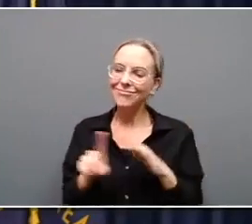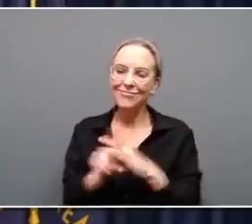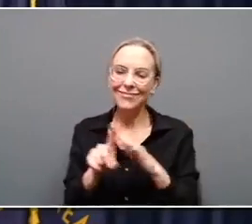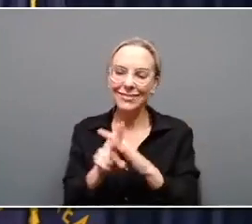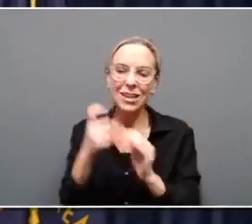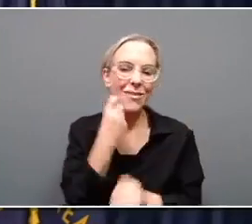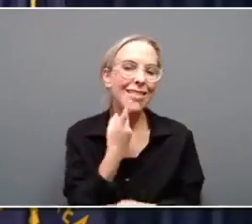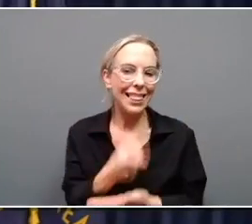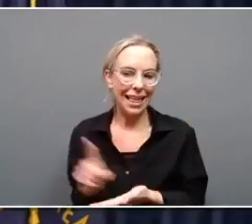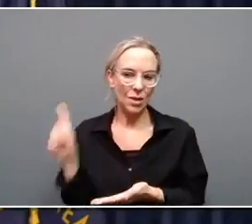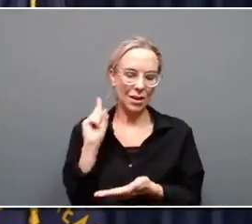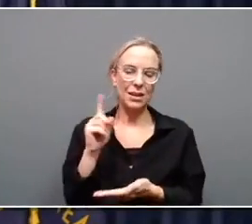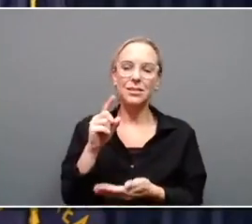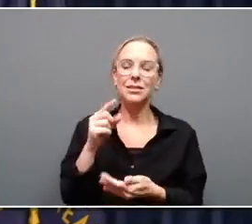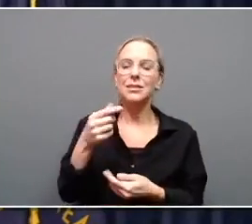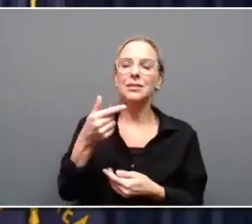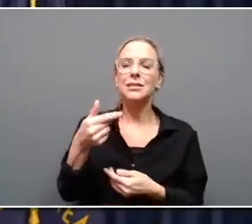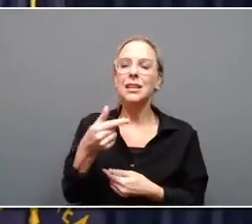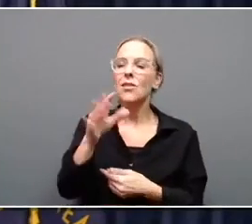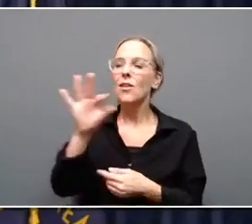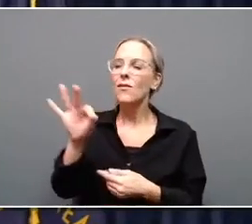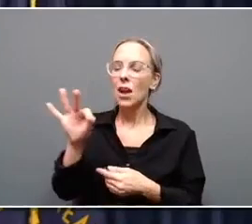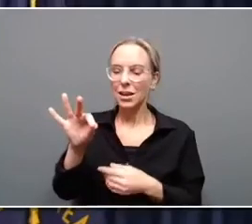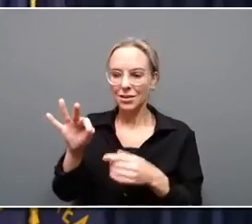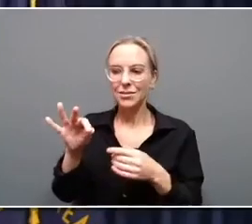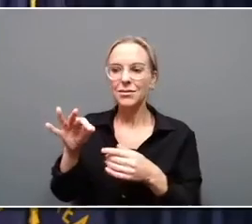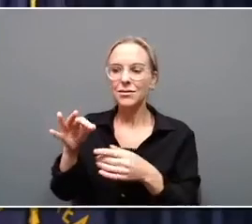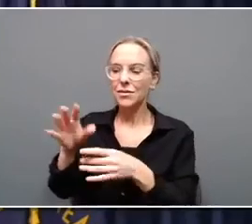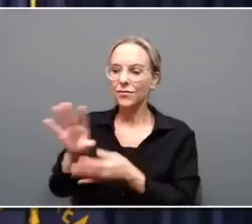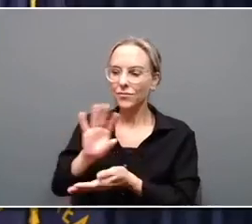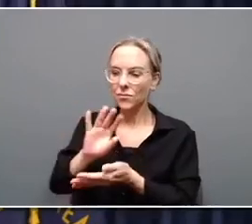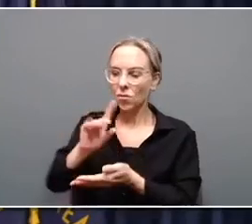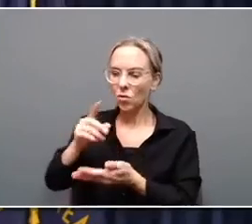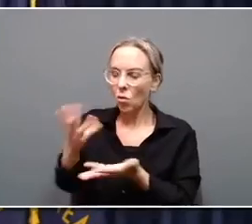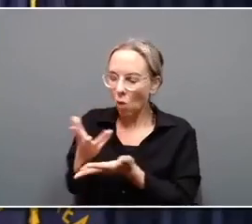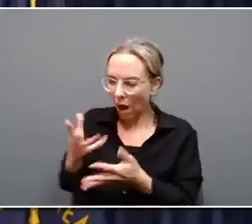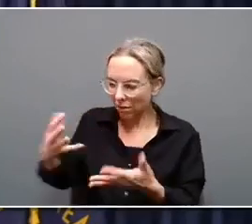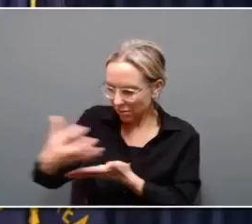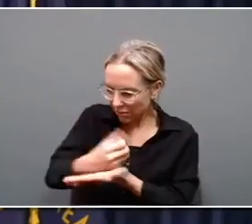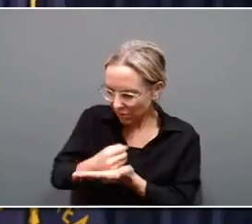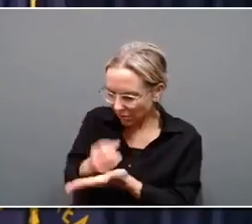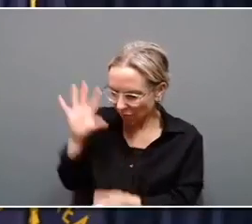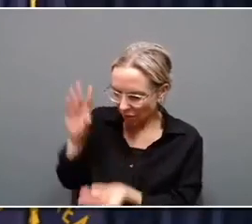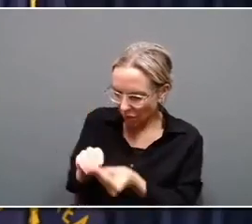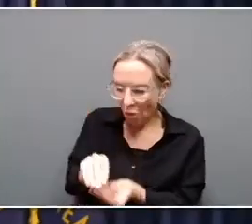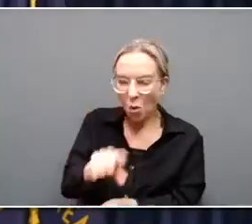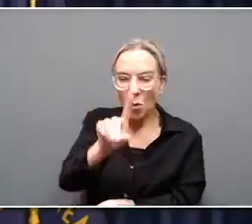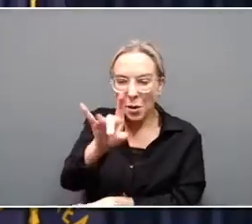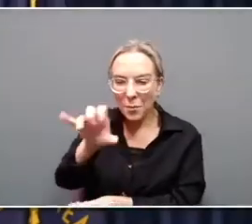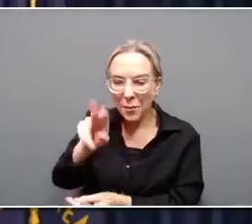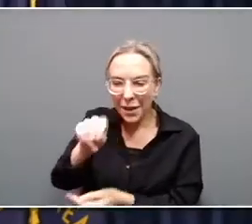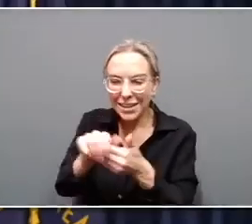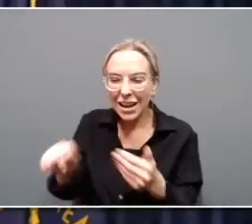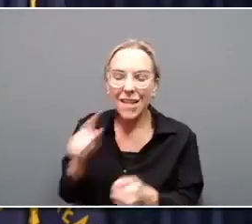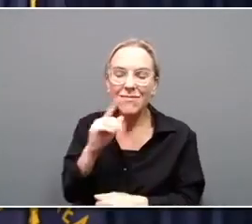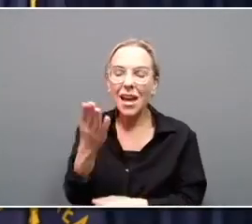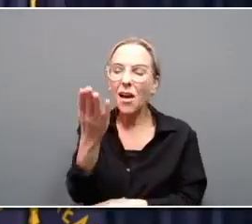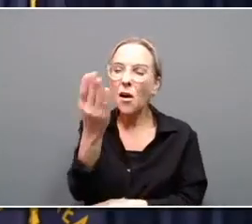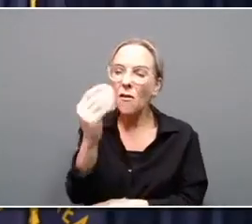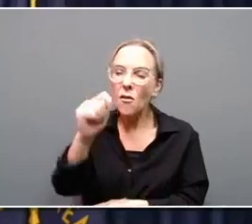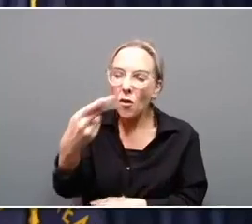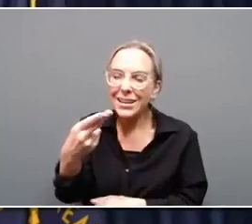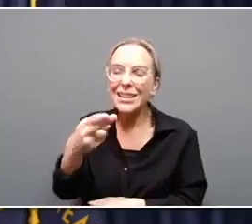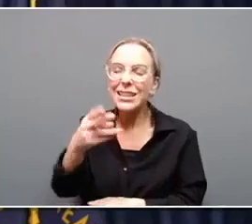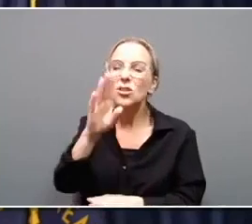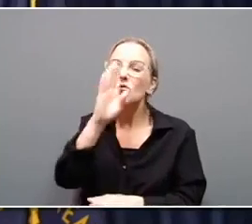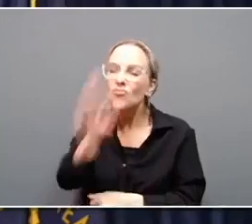general fund receipts for October 2023 exceeded $1 billion. That is the 14th straight month. The